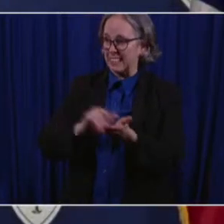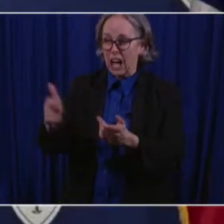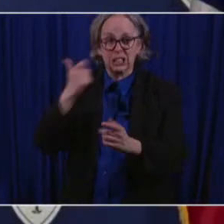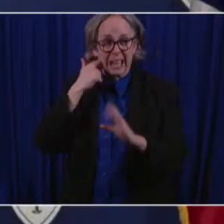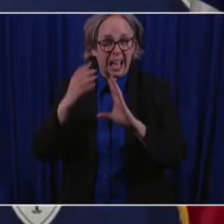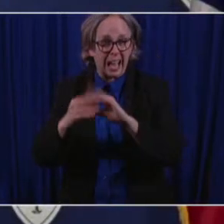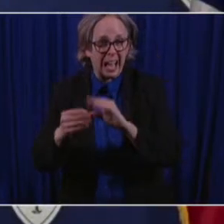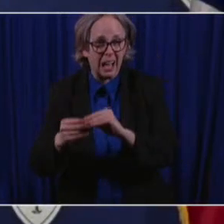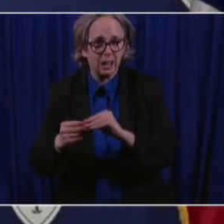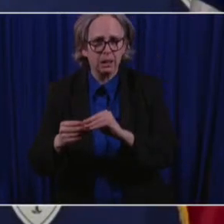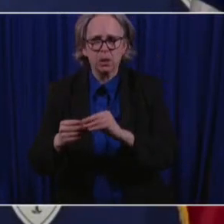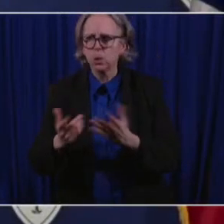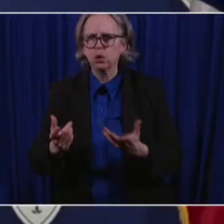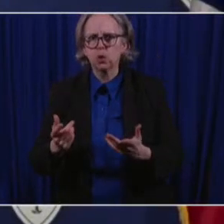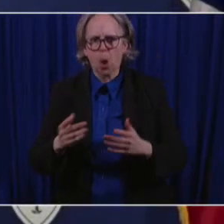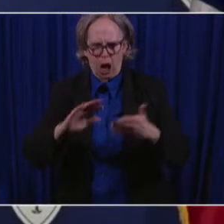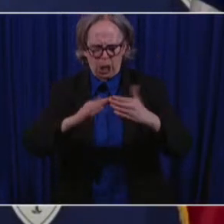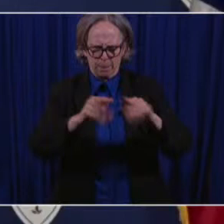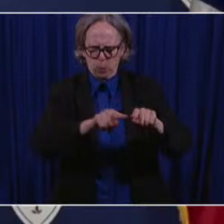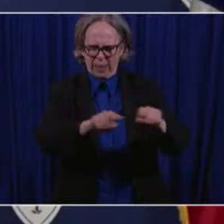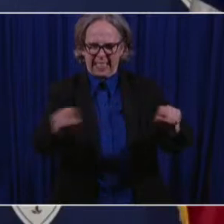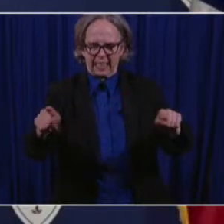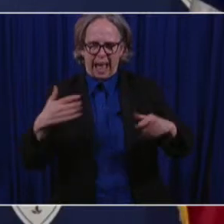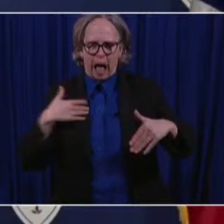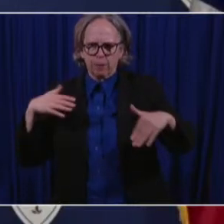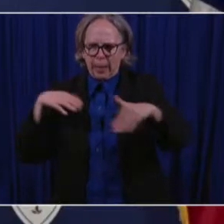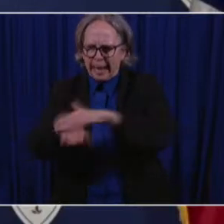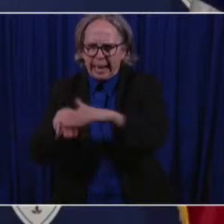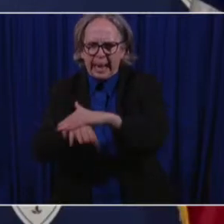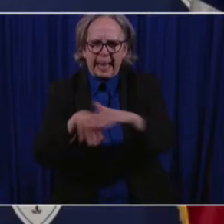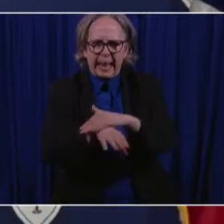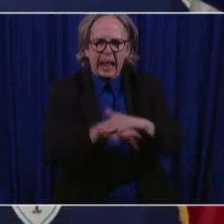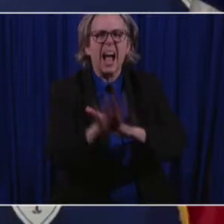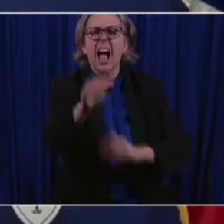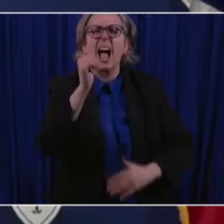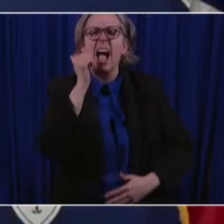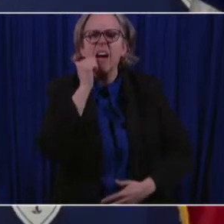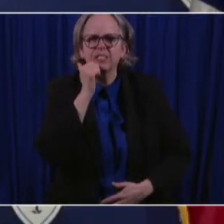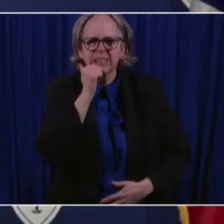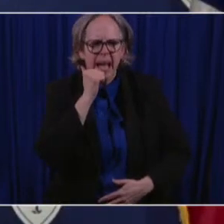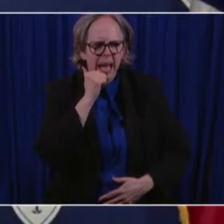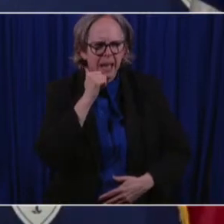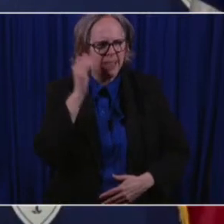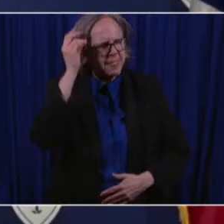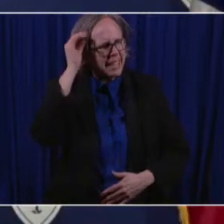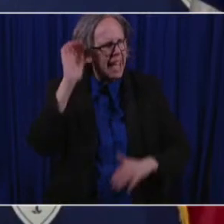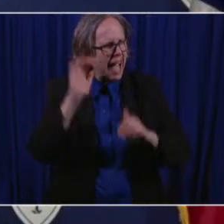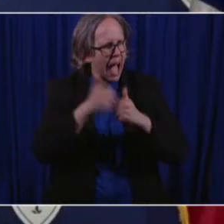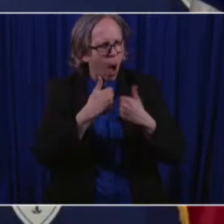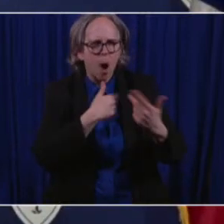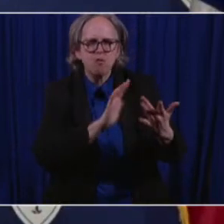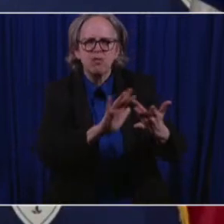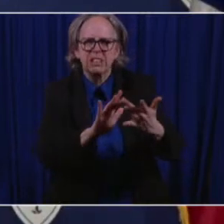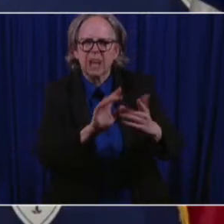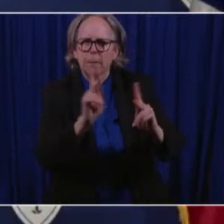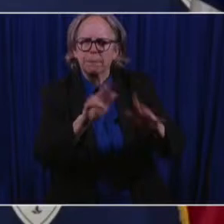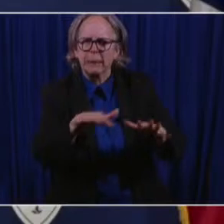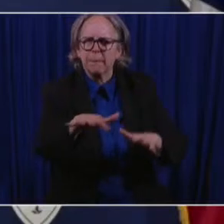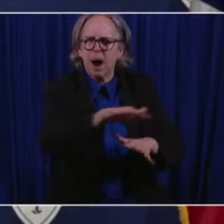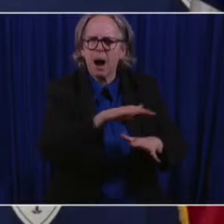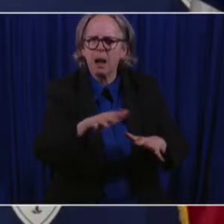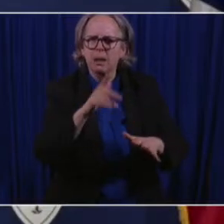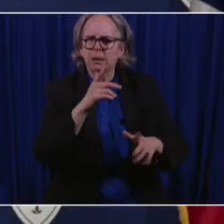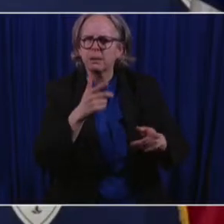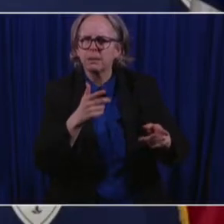Every day, people in the community thinking, okay, how do we reach people who for whatever reason have